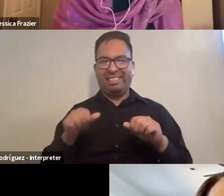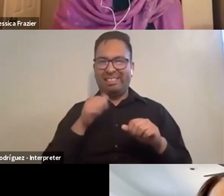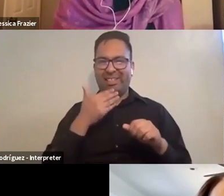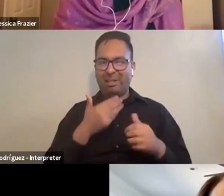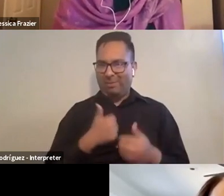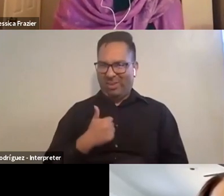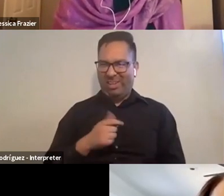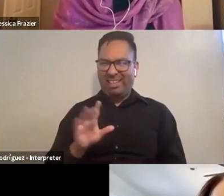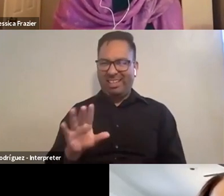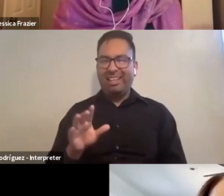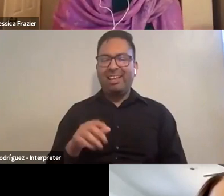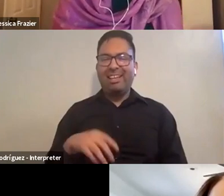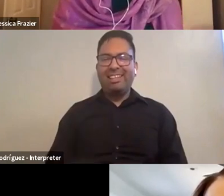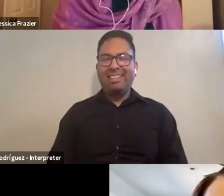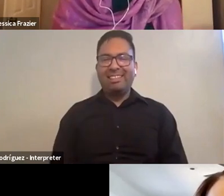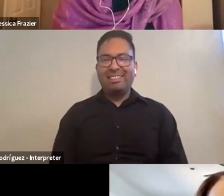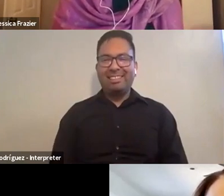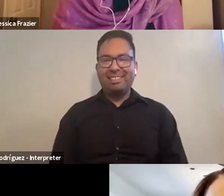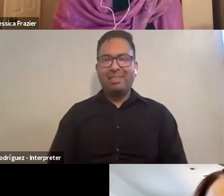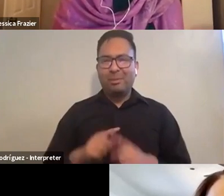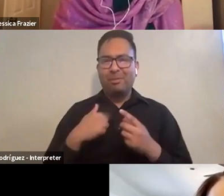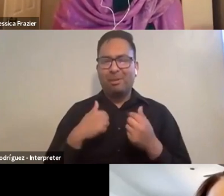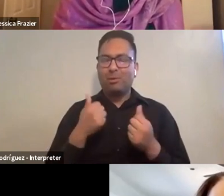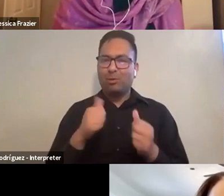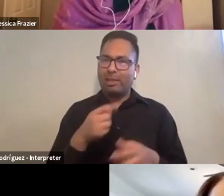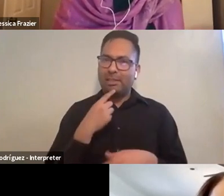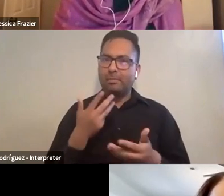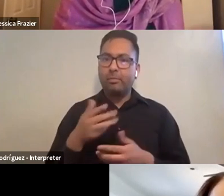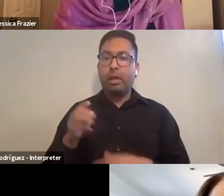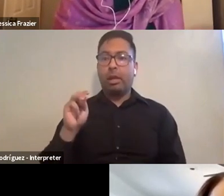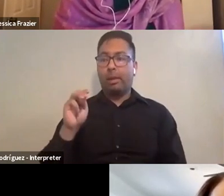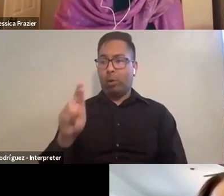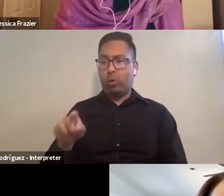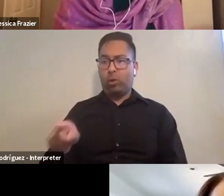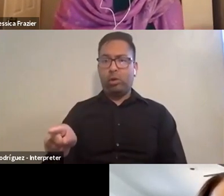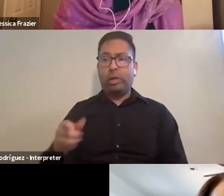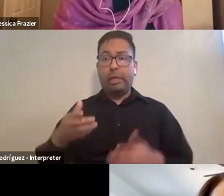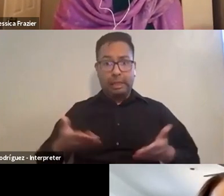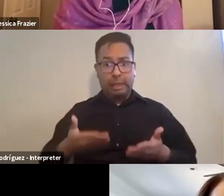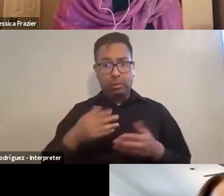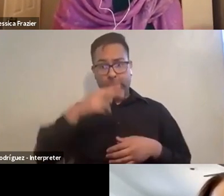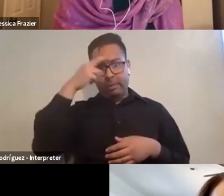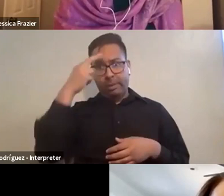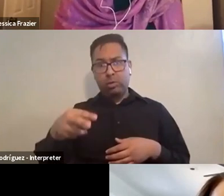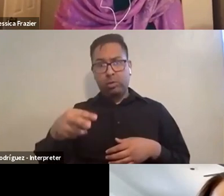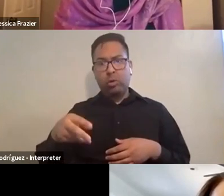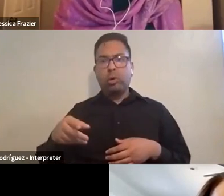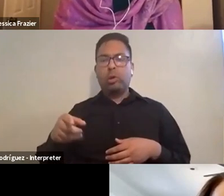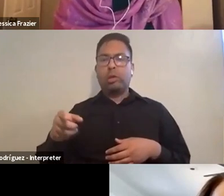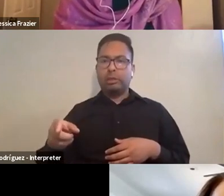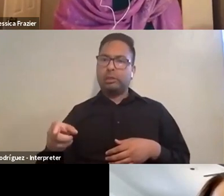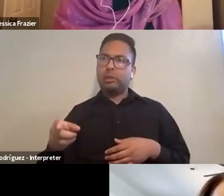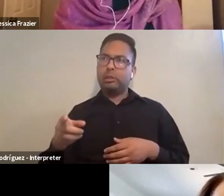sorry. But what I'm trying to say is that Margaret Randall here in Mexico is being more